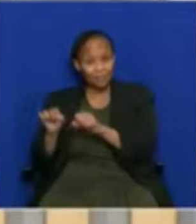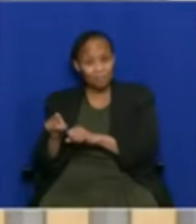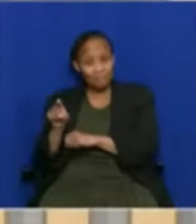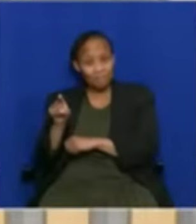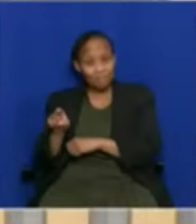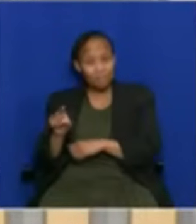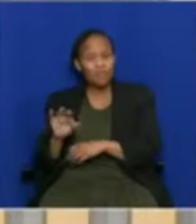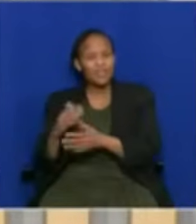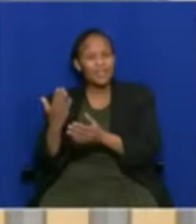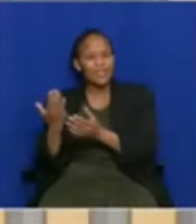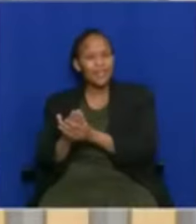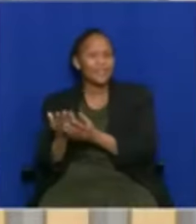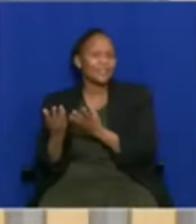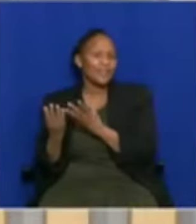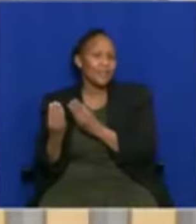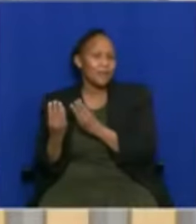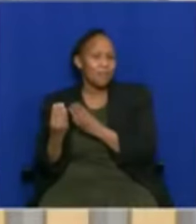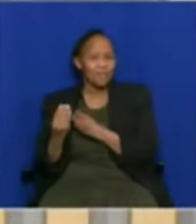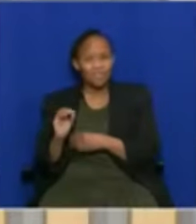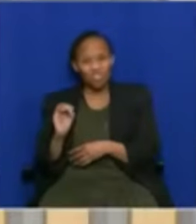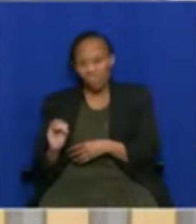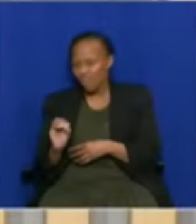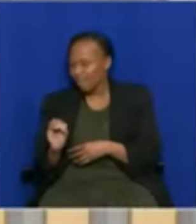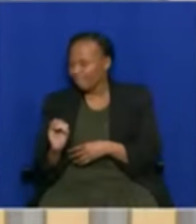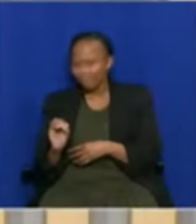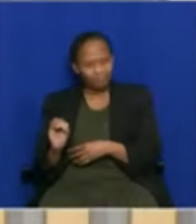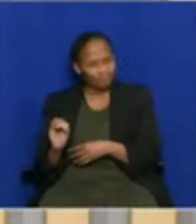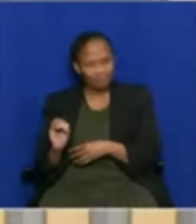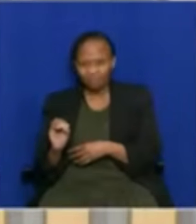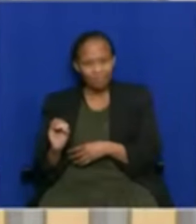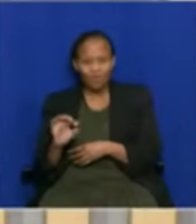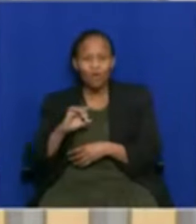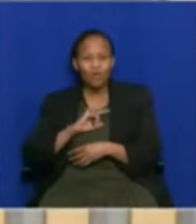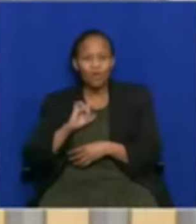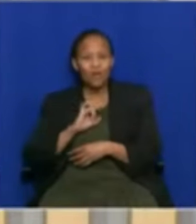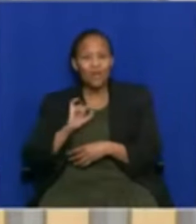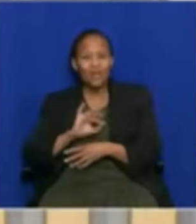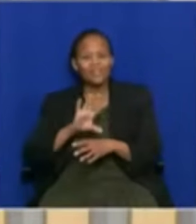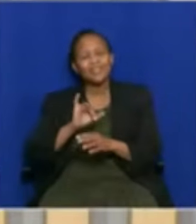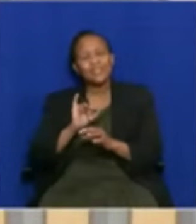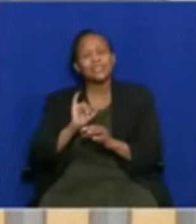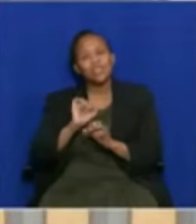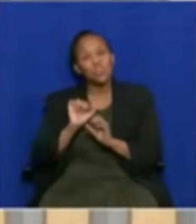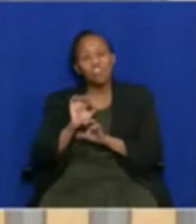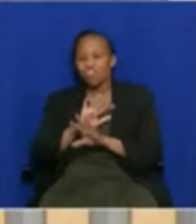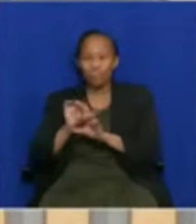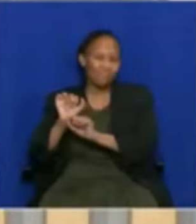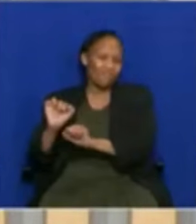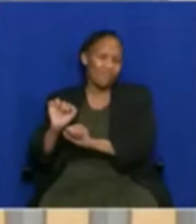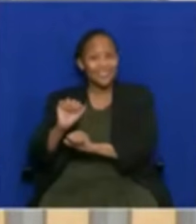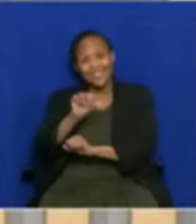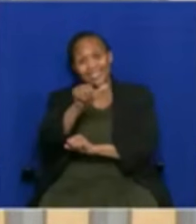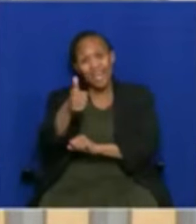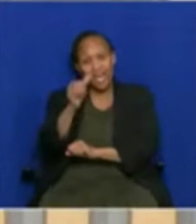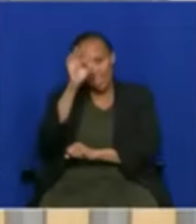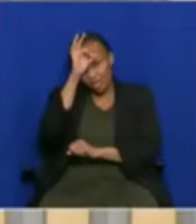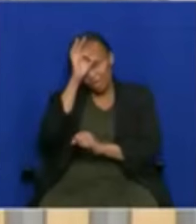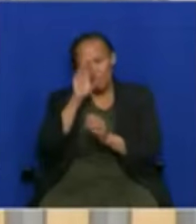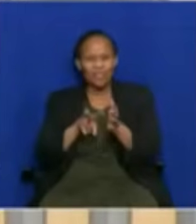don't exist. It's because it belongs to another station, not Valeria. So the docket cover is written